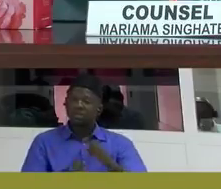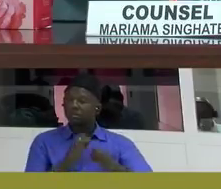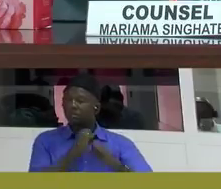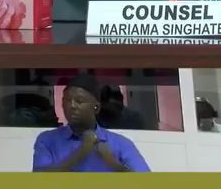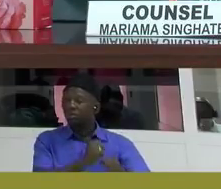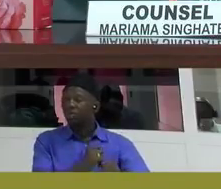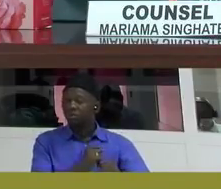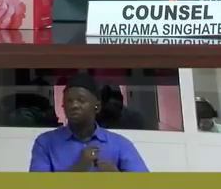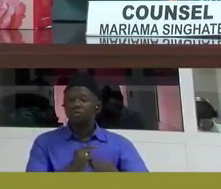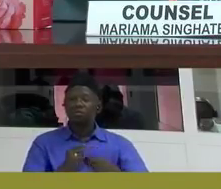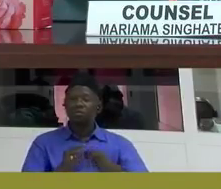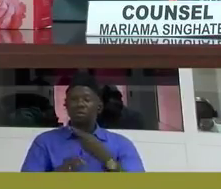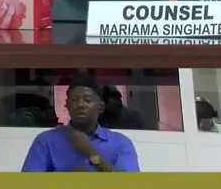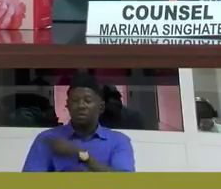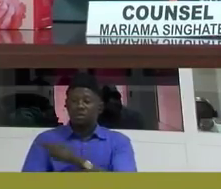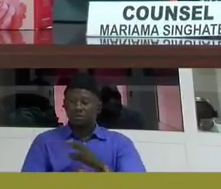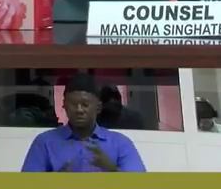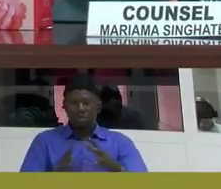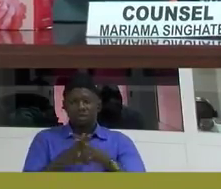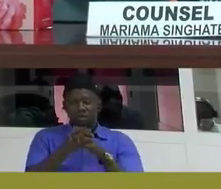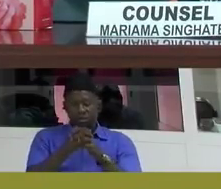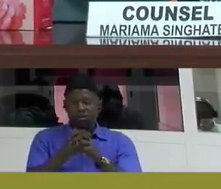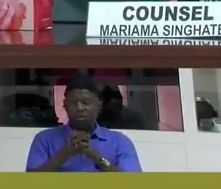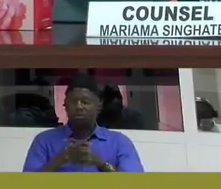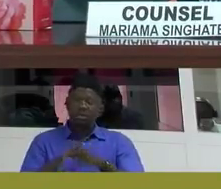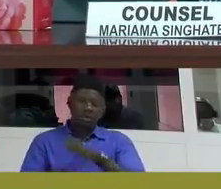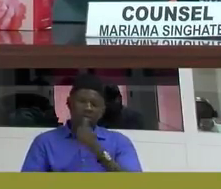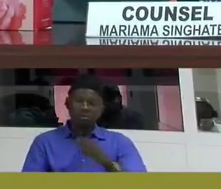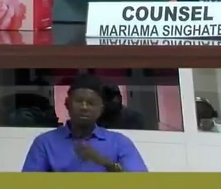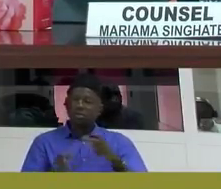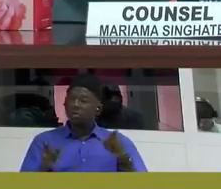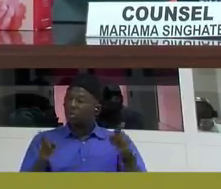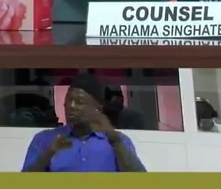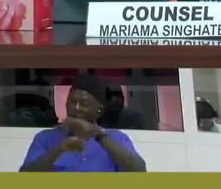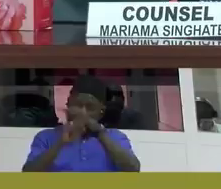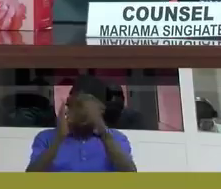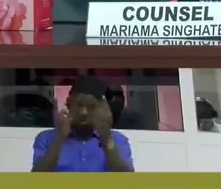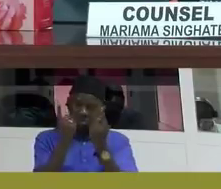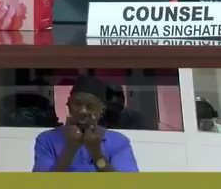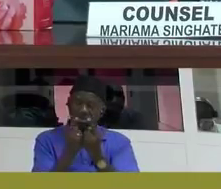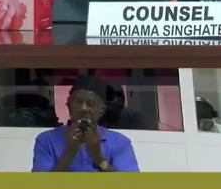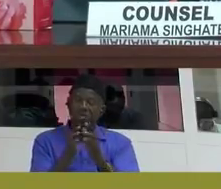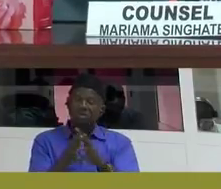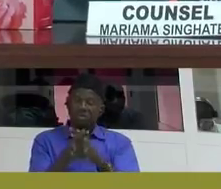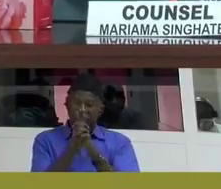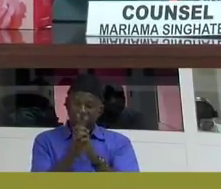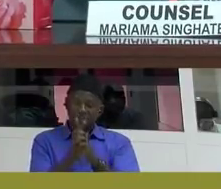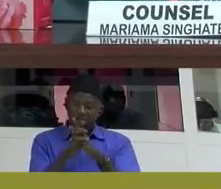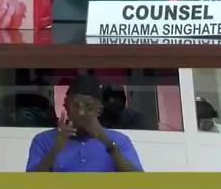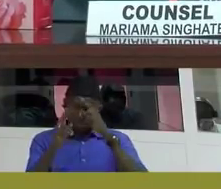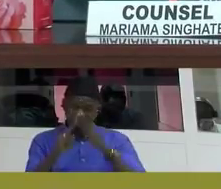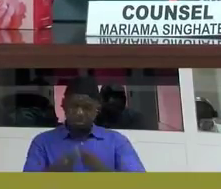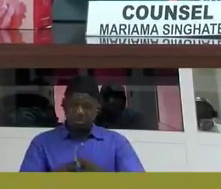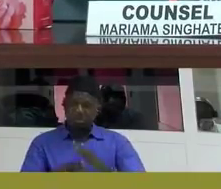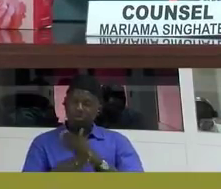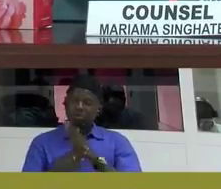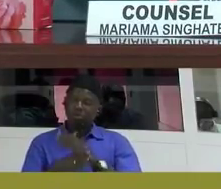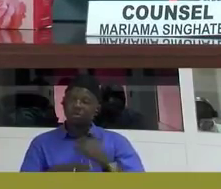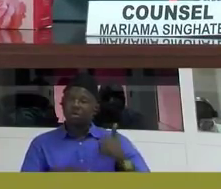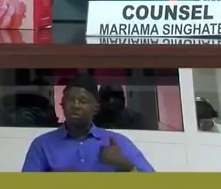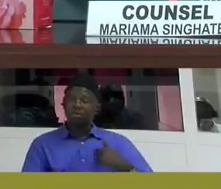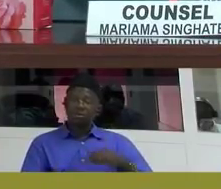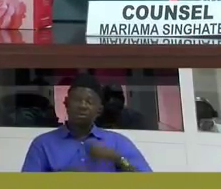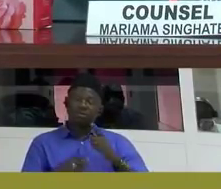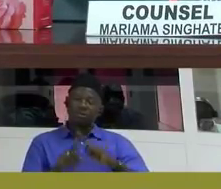of religious tolerance, as well as mutual respect between peoples of different faiths. A